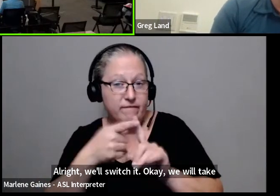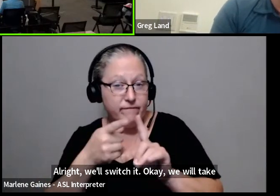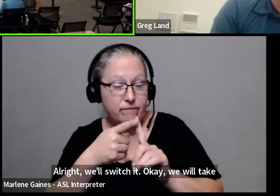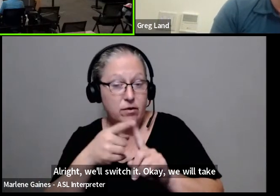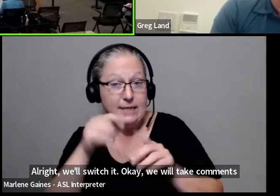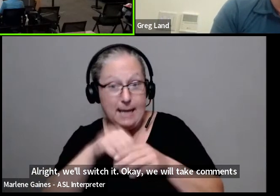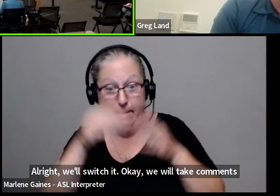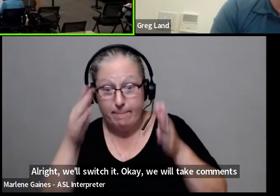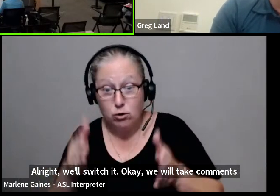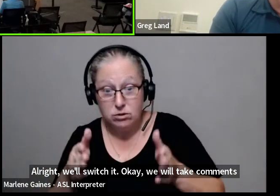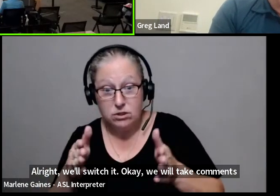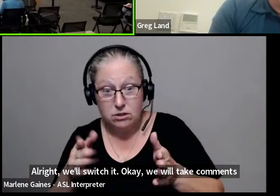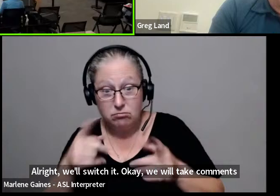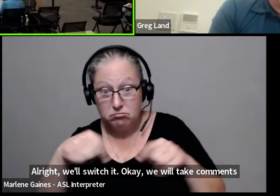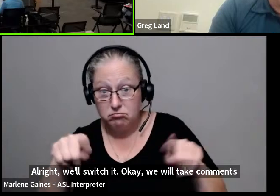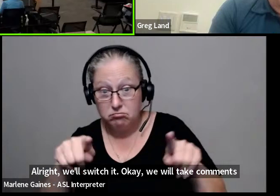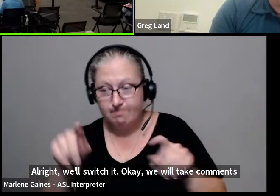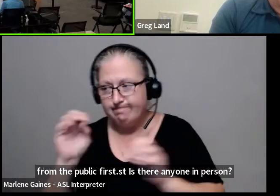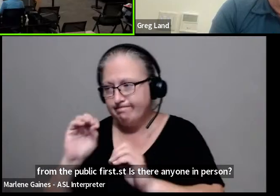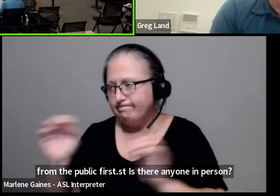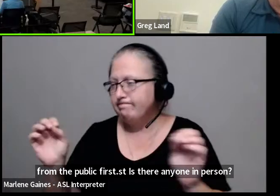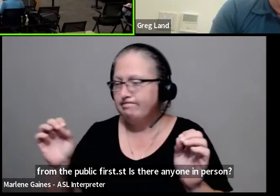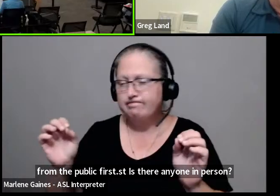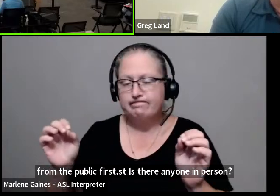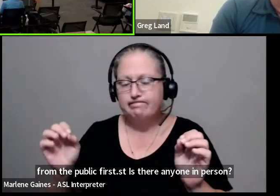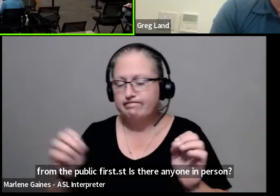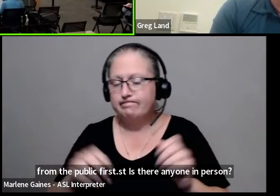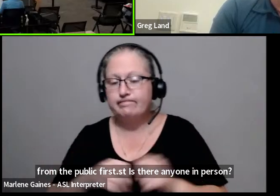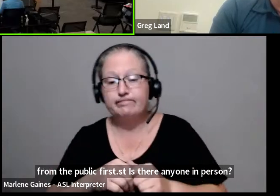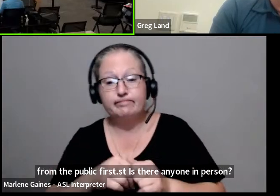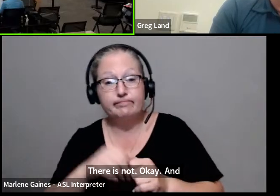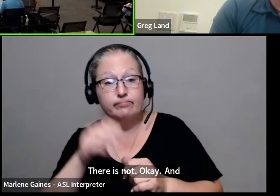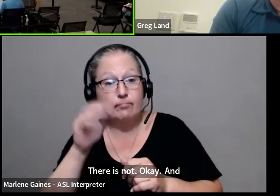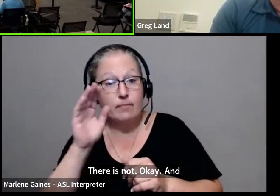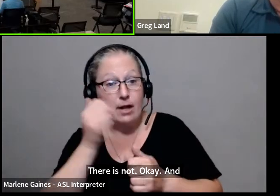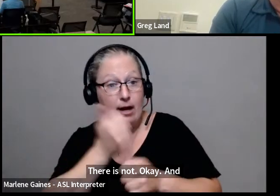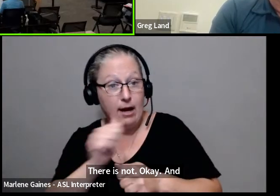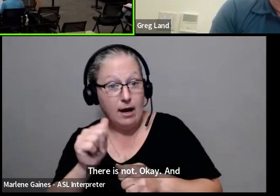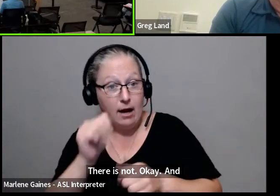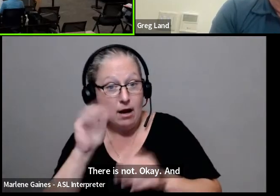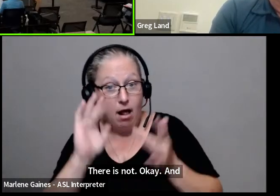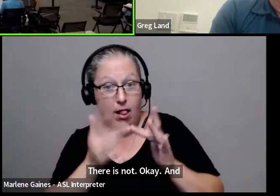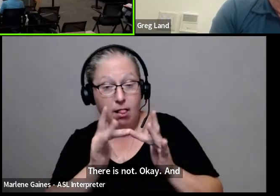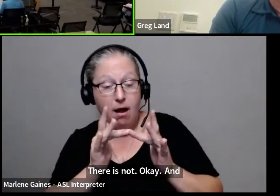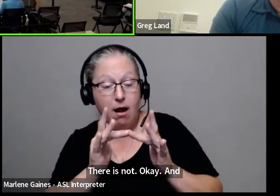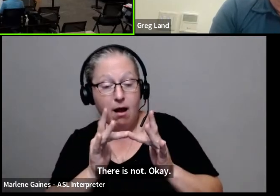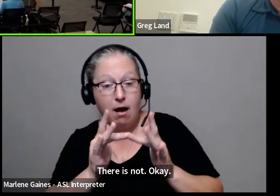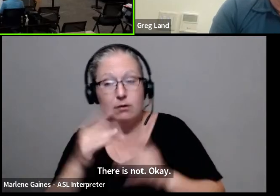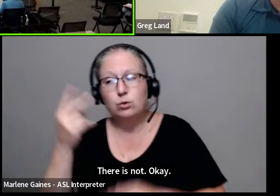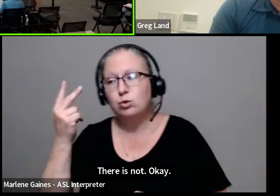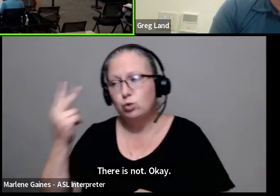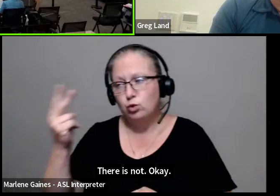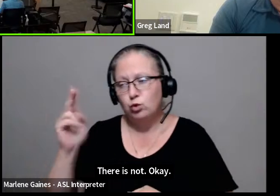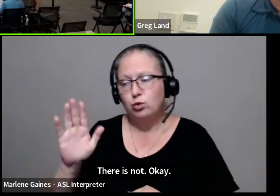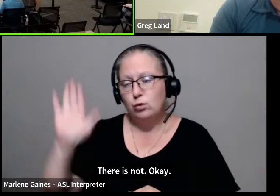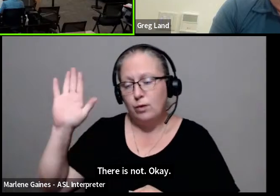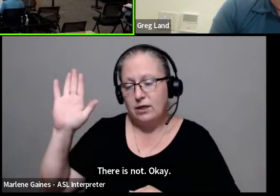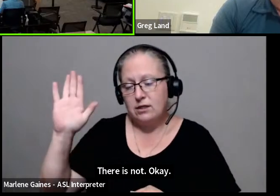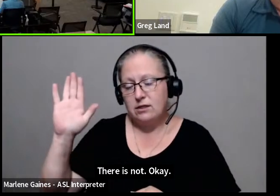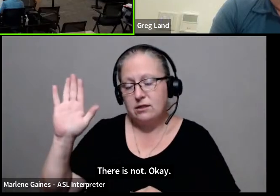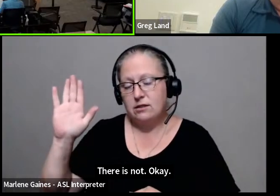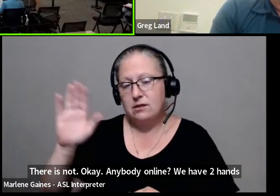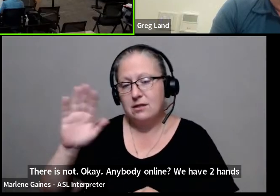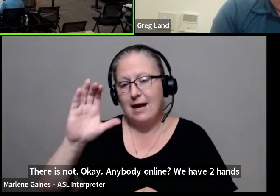in person? There is not. Okay, anybody online? We have 2 hands raised. I'll Okay. start